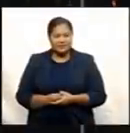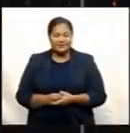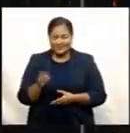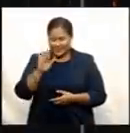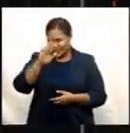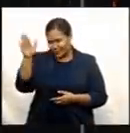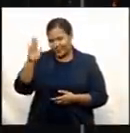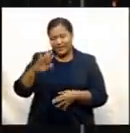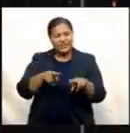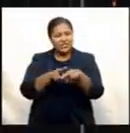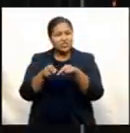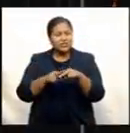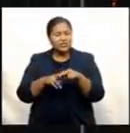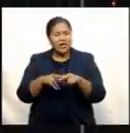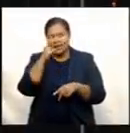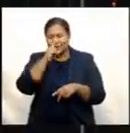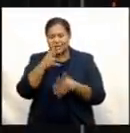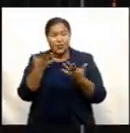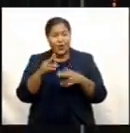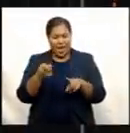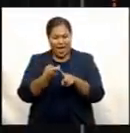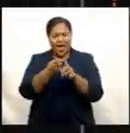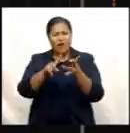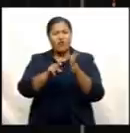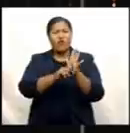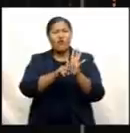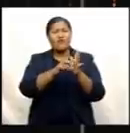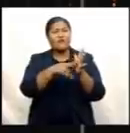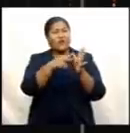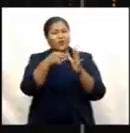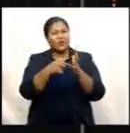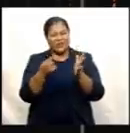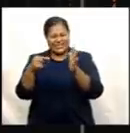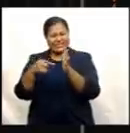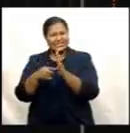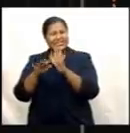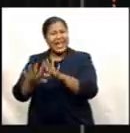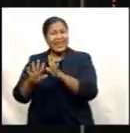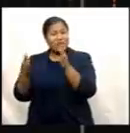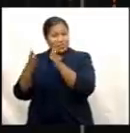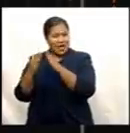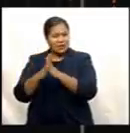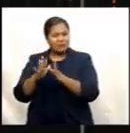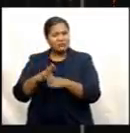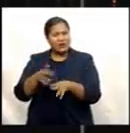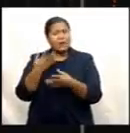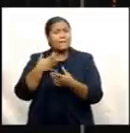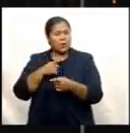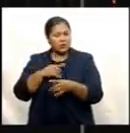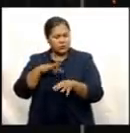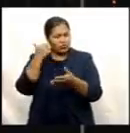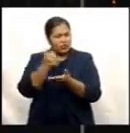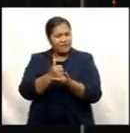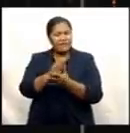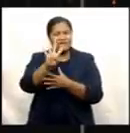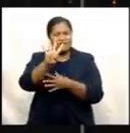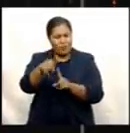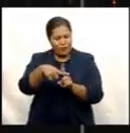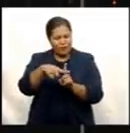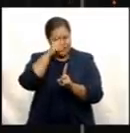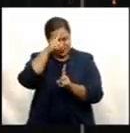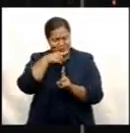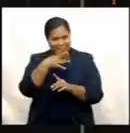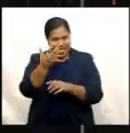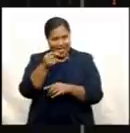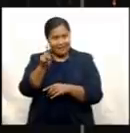Bulunaka, Fiji. People in Korovo are fearful now following the confirmation of 4 COVID-19 cases. Resident Simi Roko